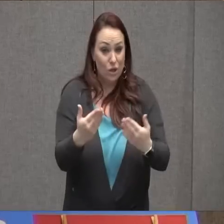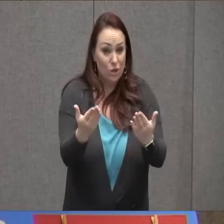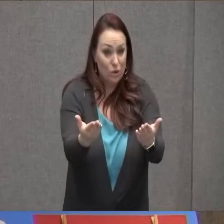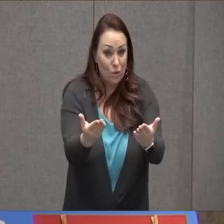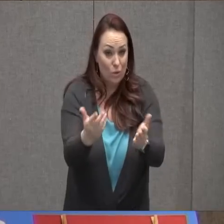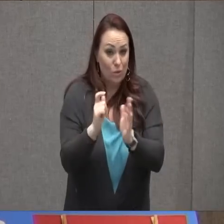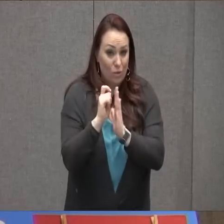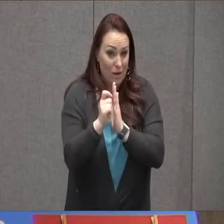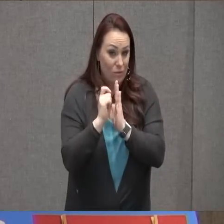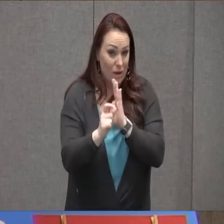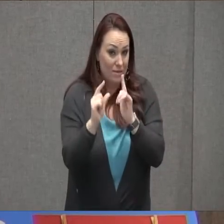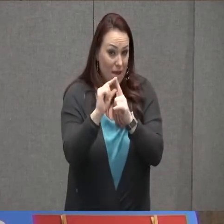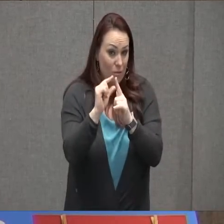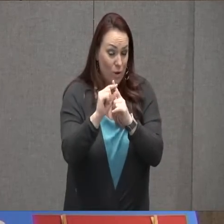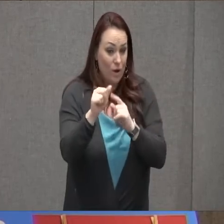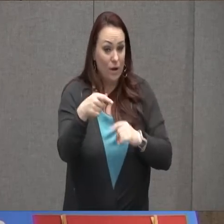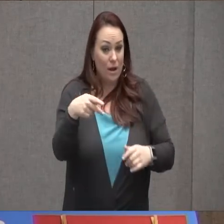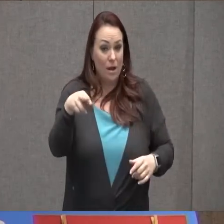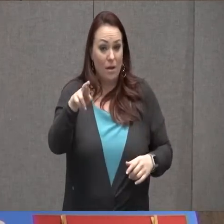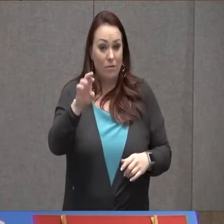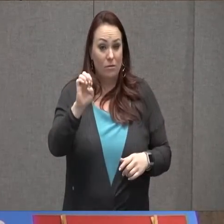appreciate in the middle.